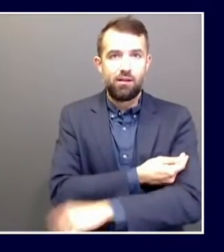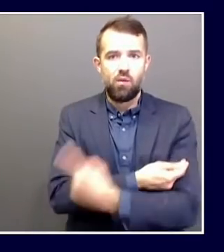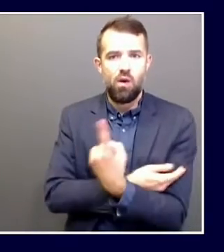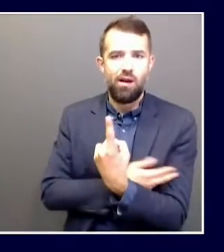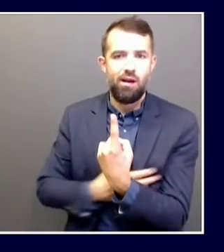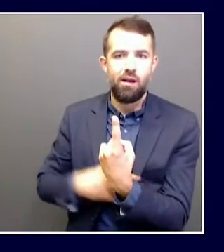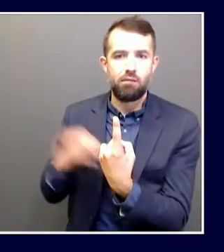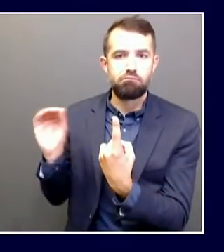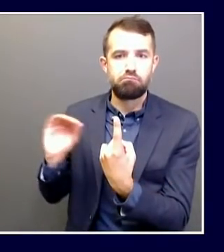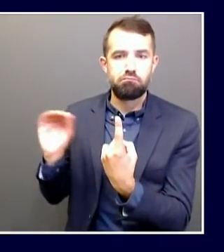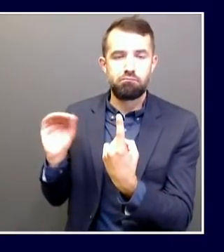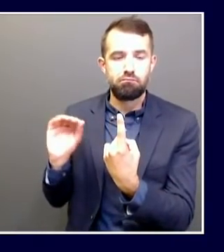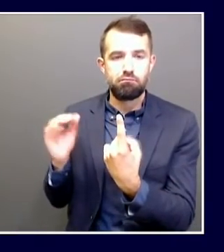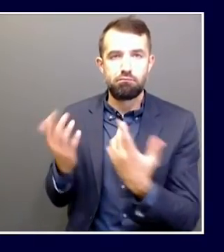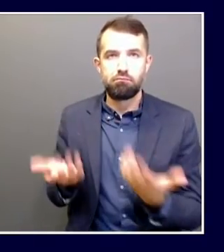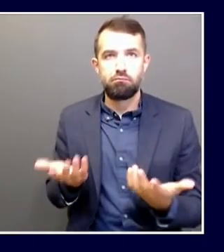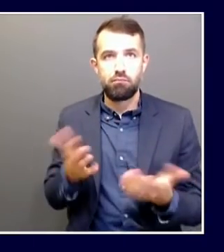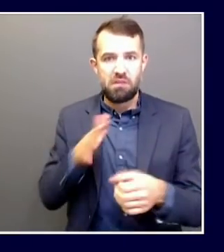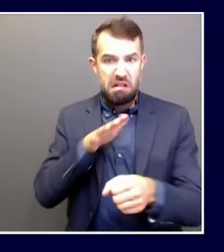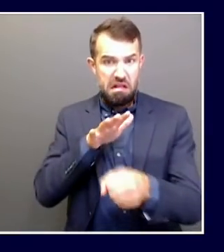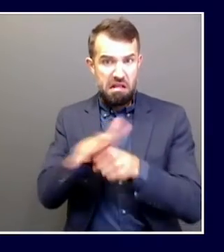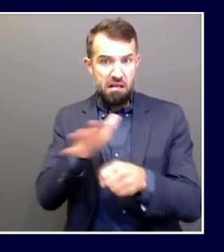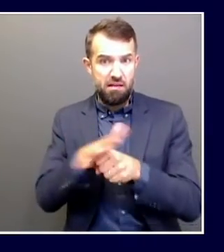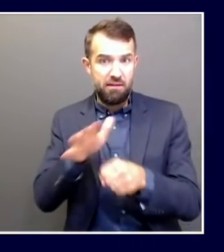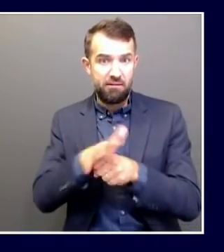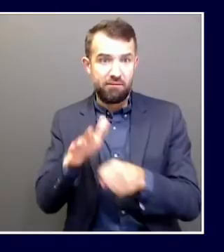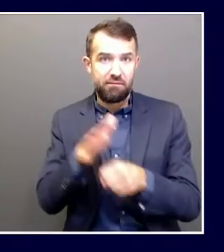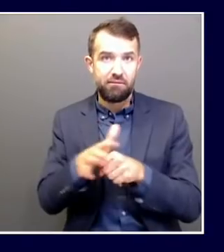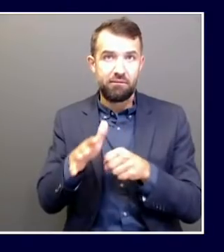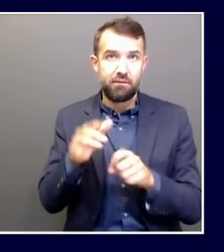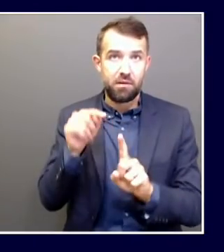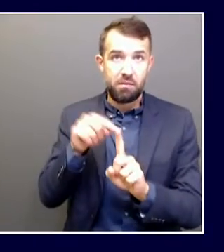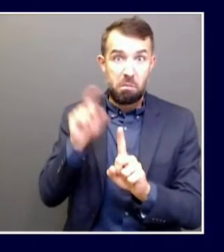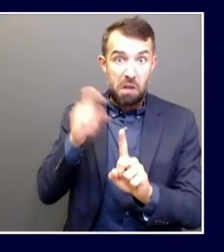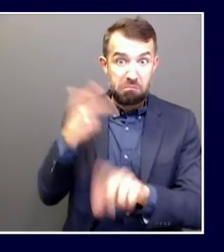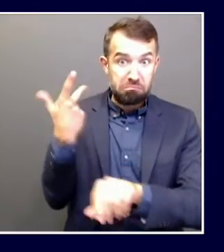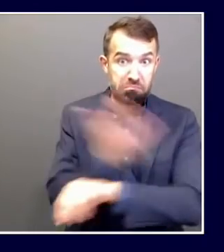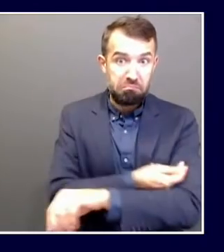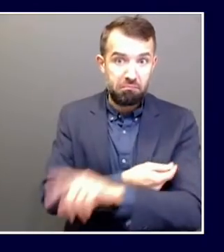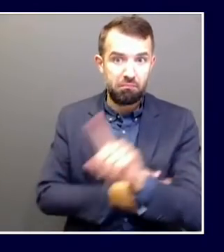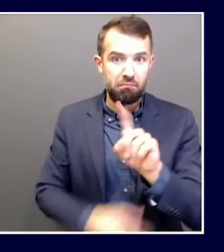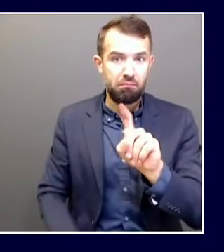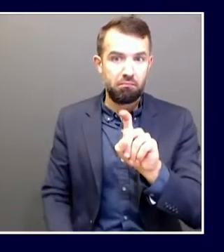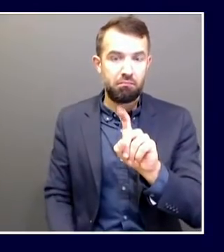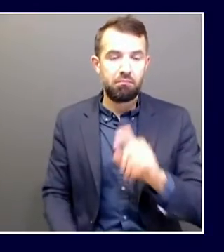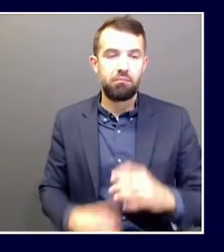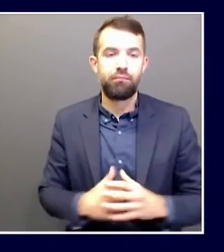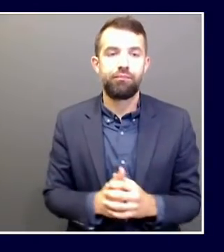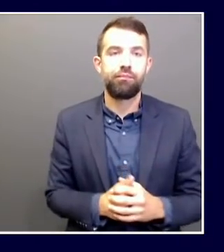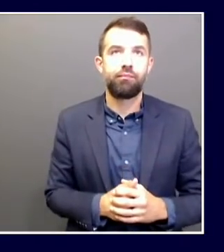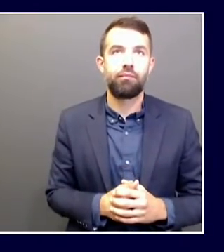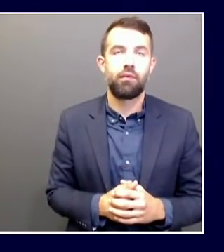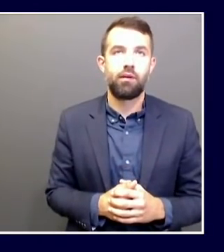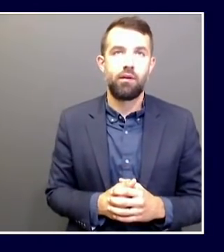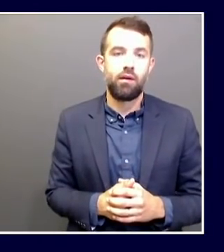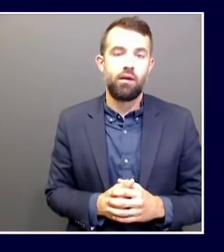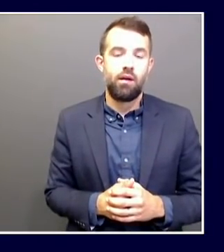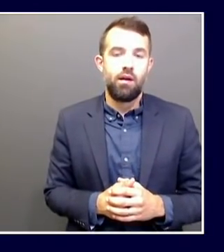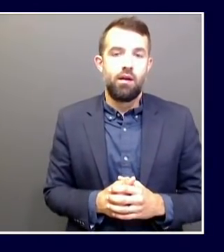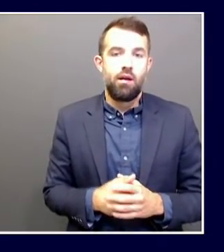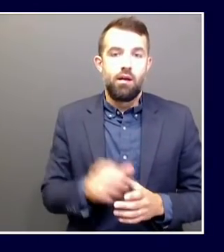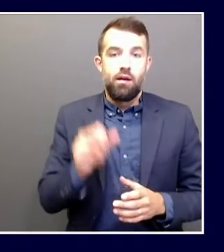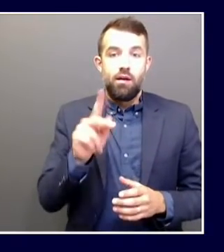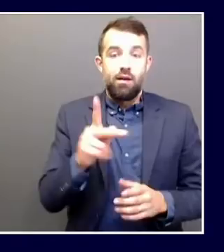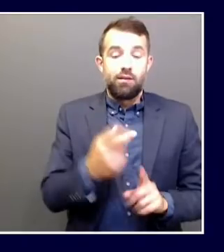solid question, Chris. And this gets to the concept or the term that we used to throw around, in fact, that you asked me about on one of these